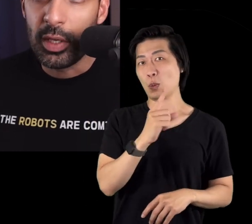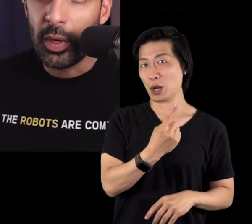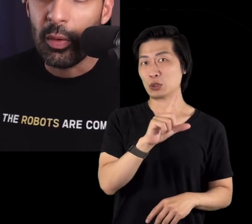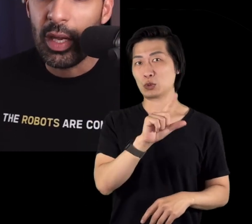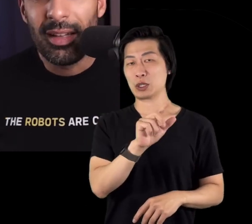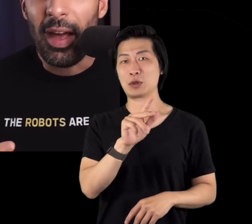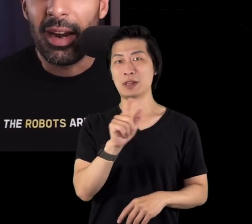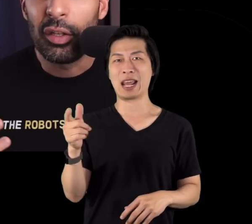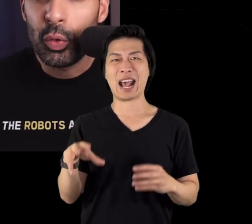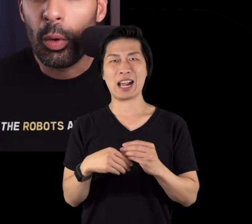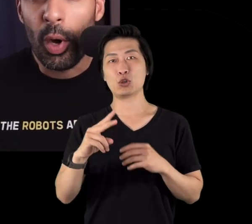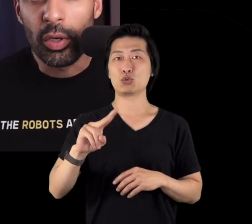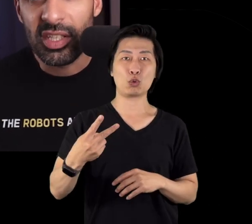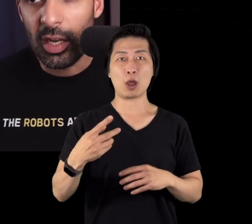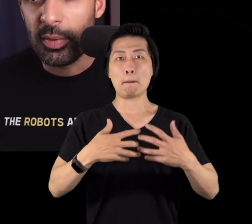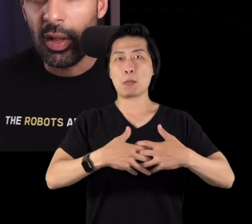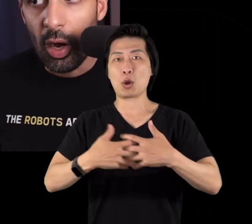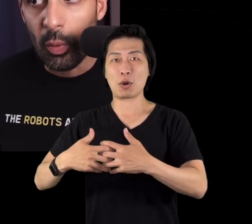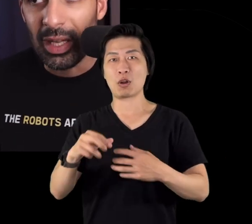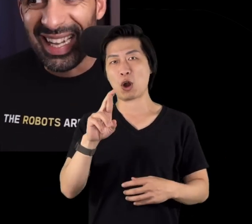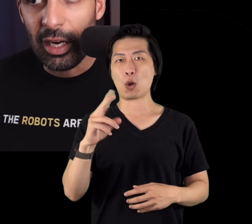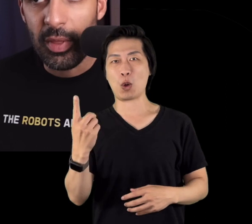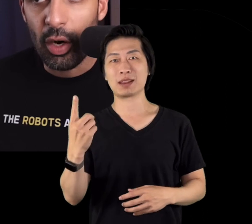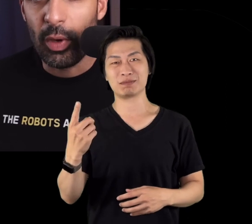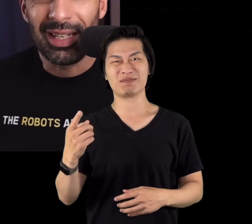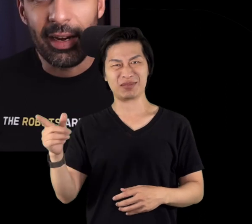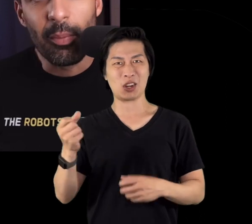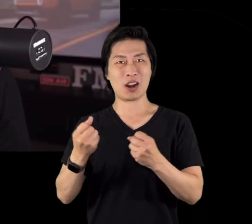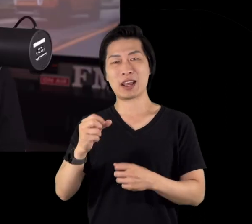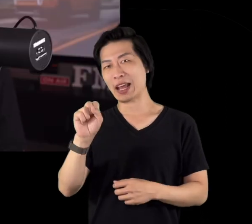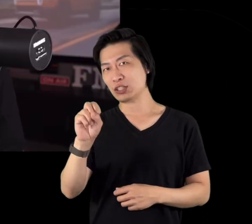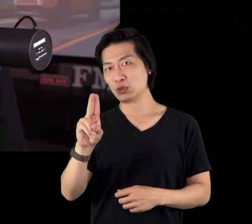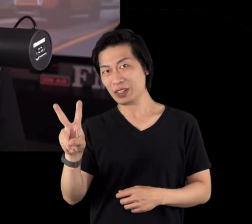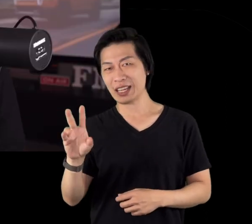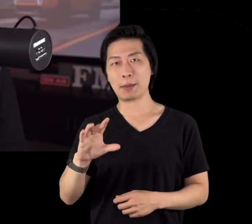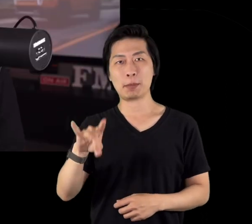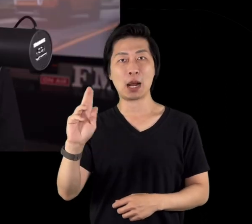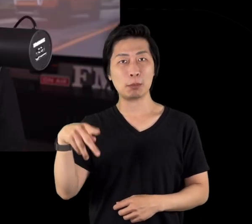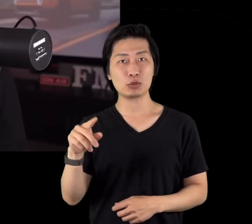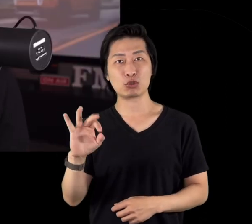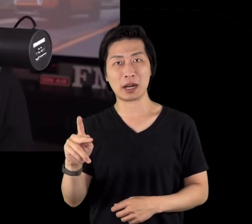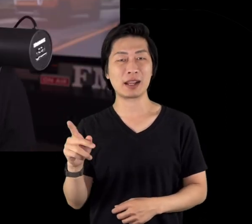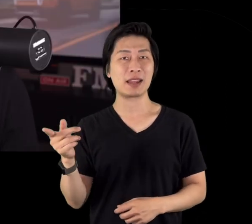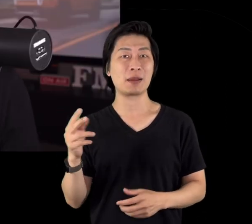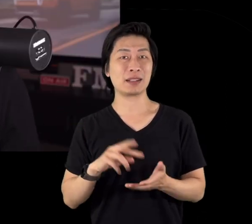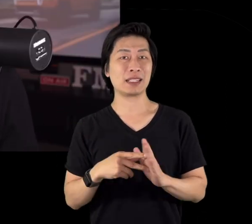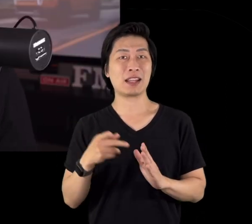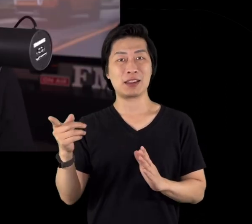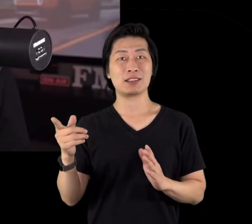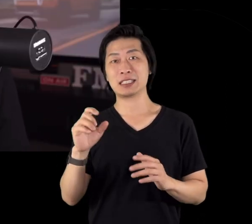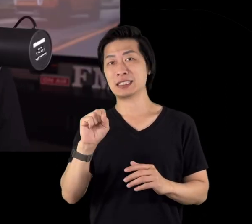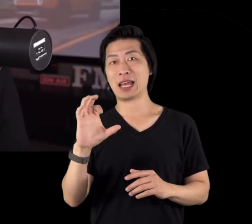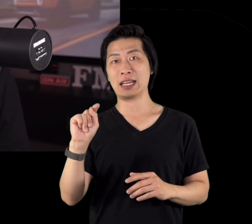of 2023. They've added a dual motor setup to the R1 lineup. The R1 lineup are the SUVs and the pickup trucks that they sell, and